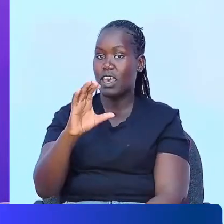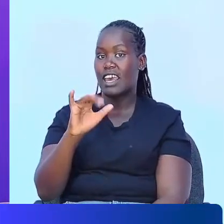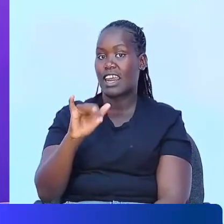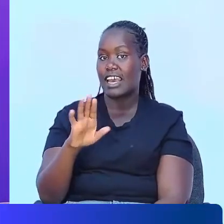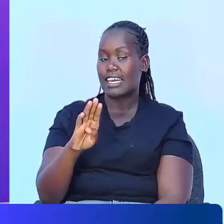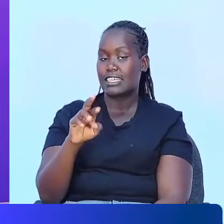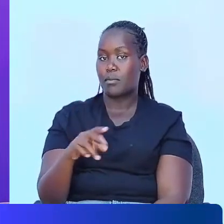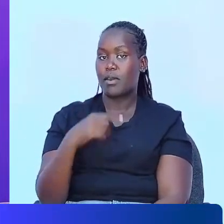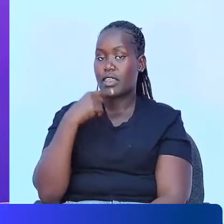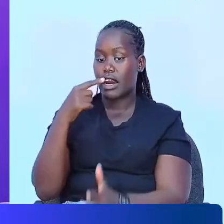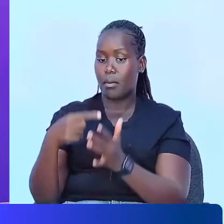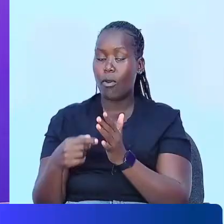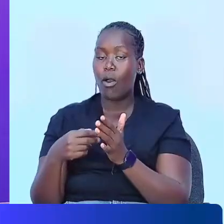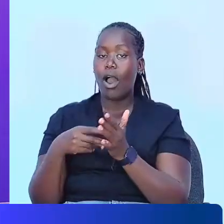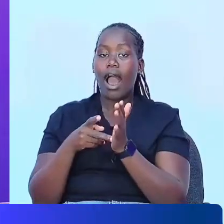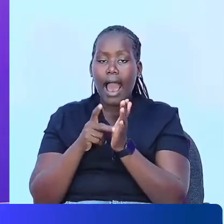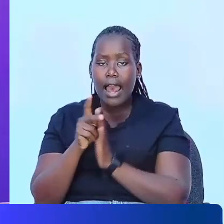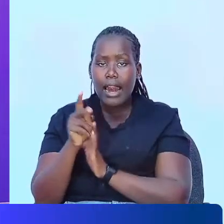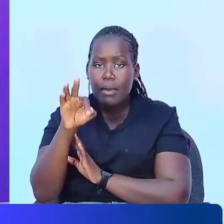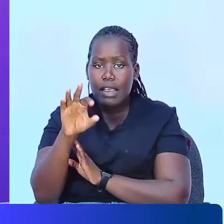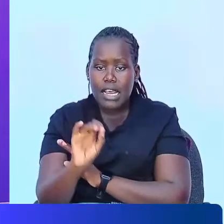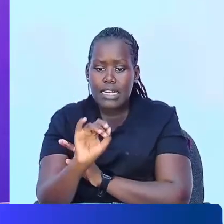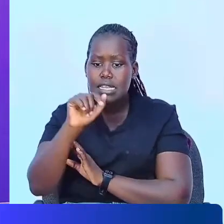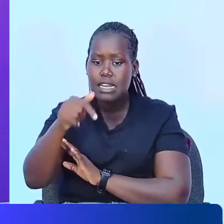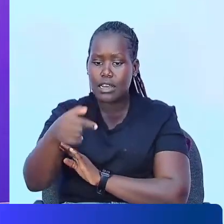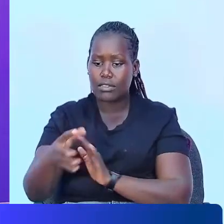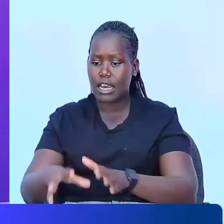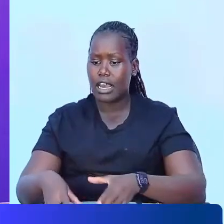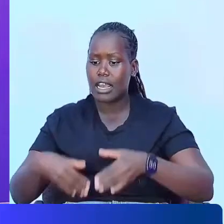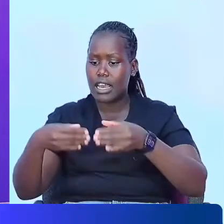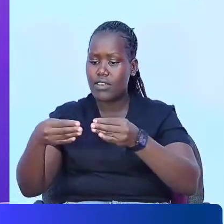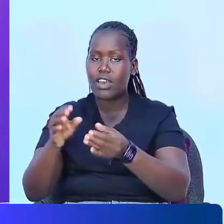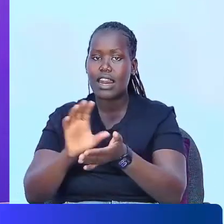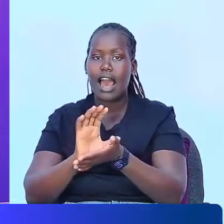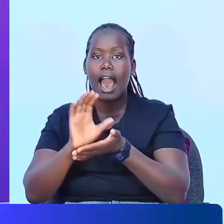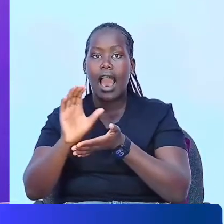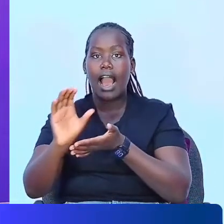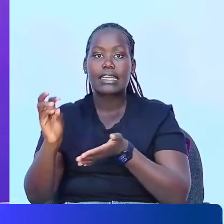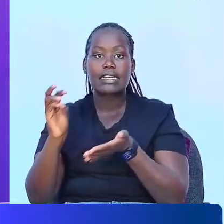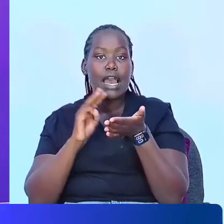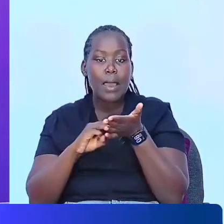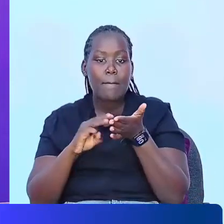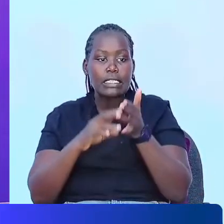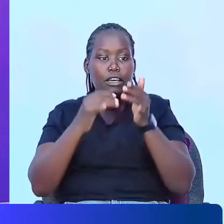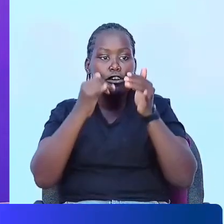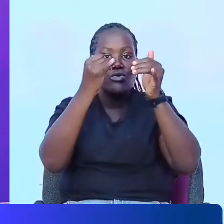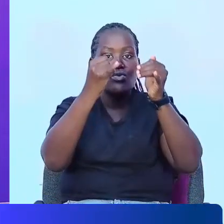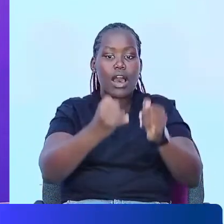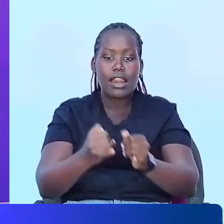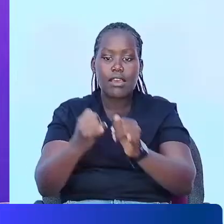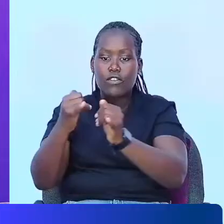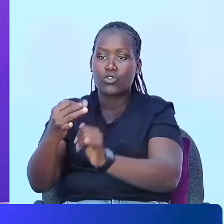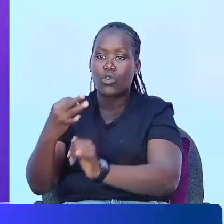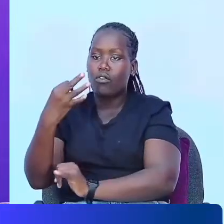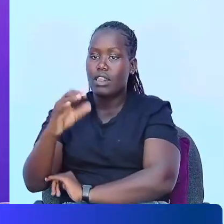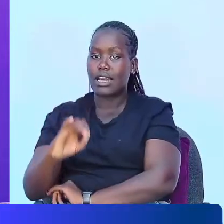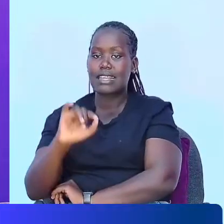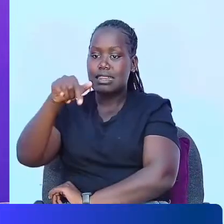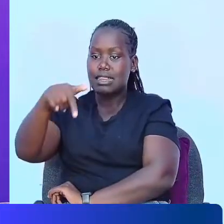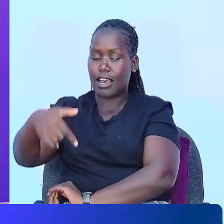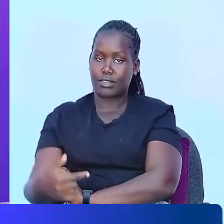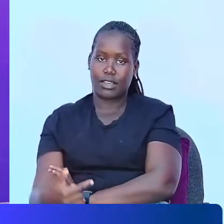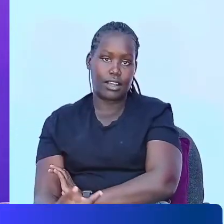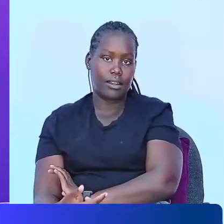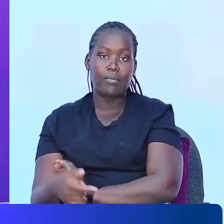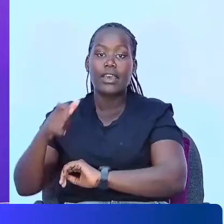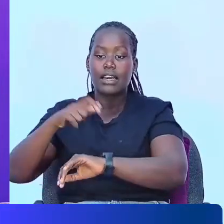to pay 30,000. He is given cash, M-Pesa, to an individual. That 30,000 as per that quotation. So when he gave